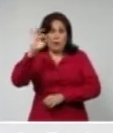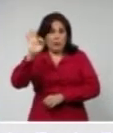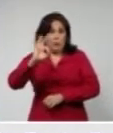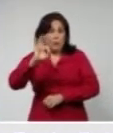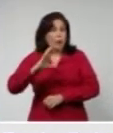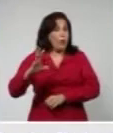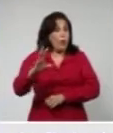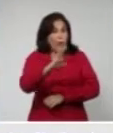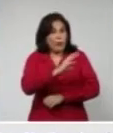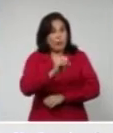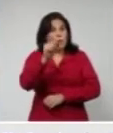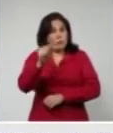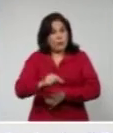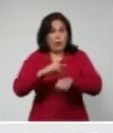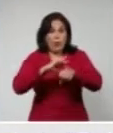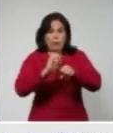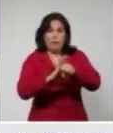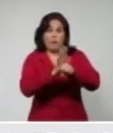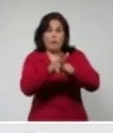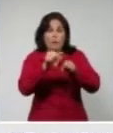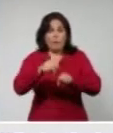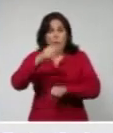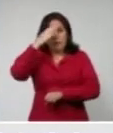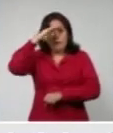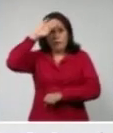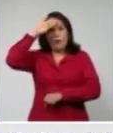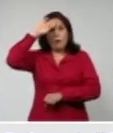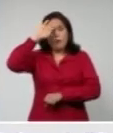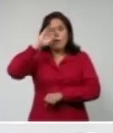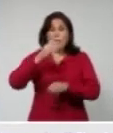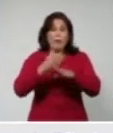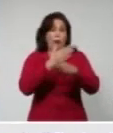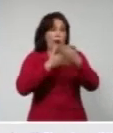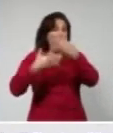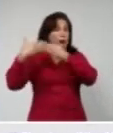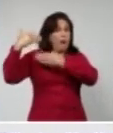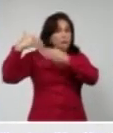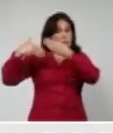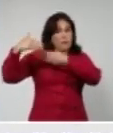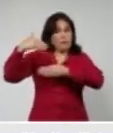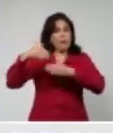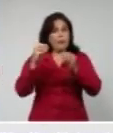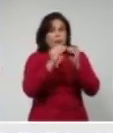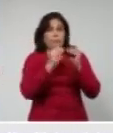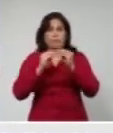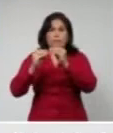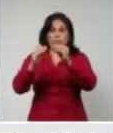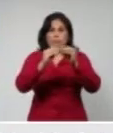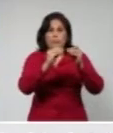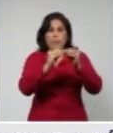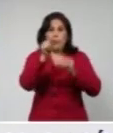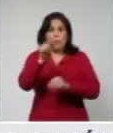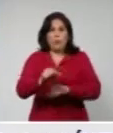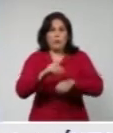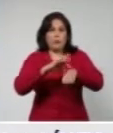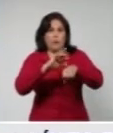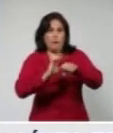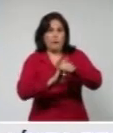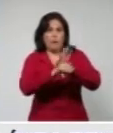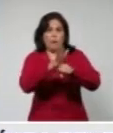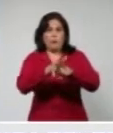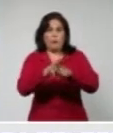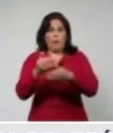3,354 people, or 90.7% of all cases diagnosed in Cuba,